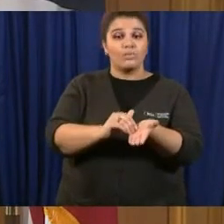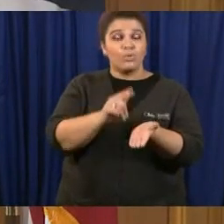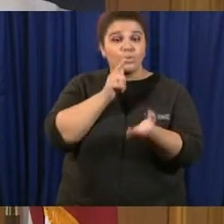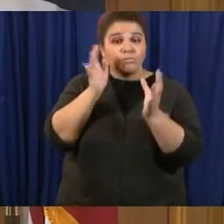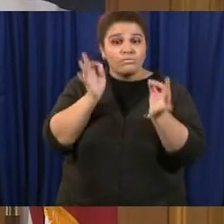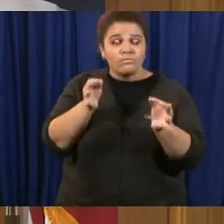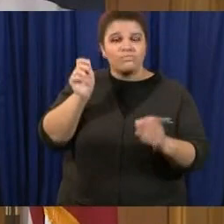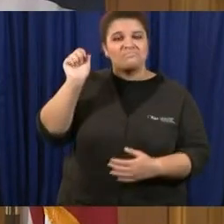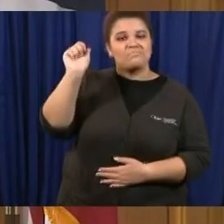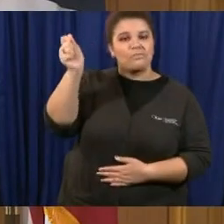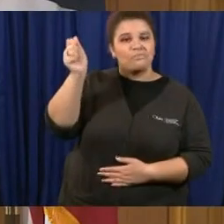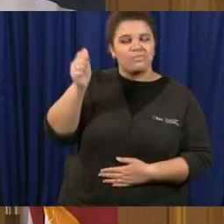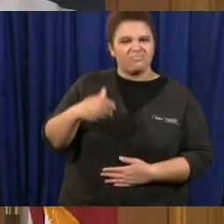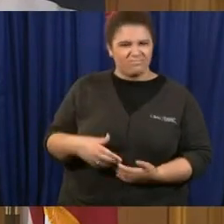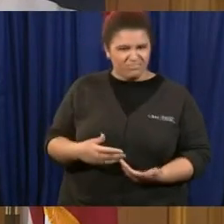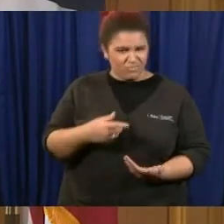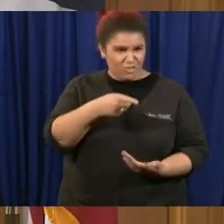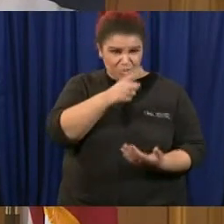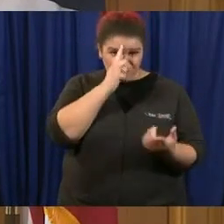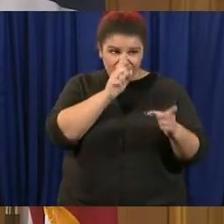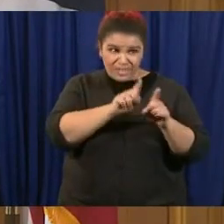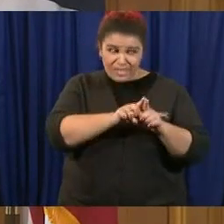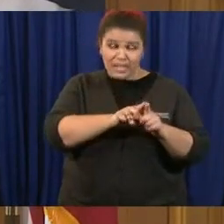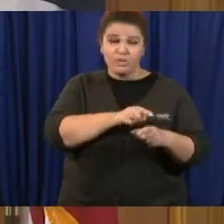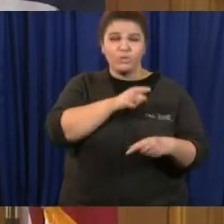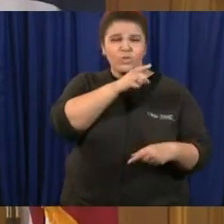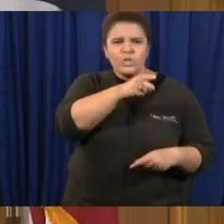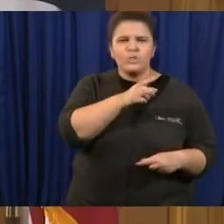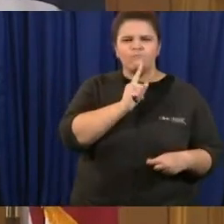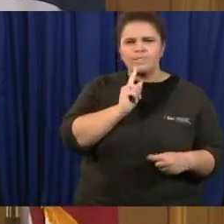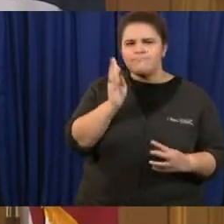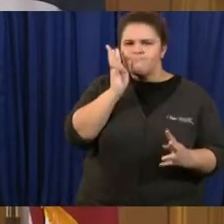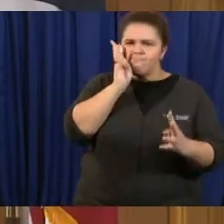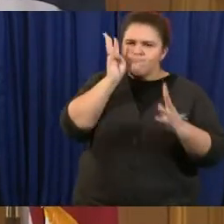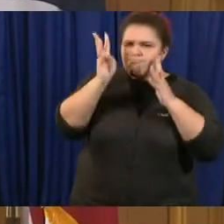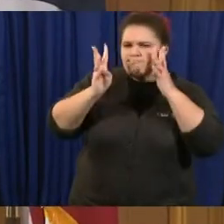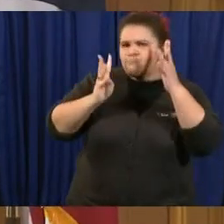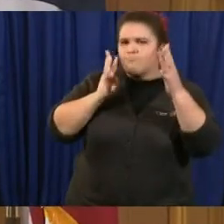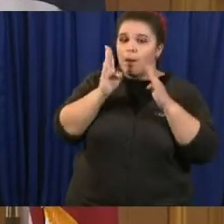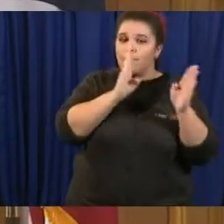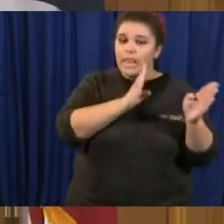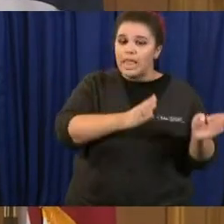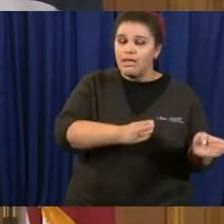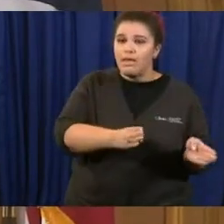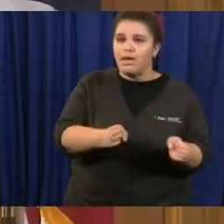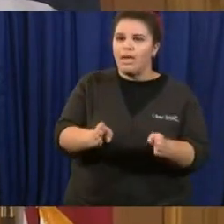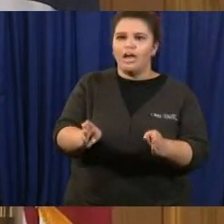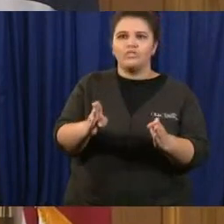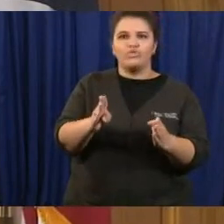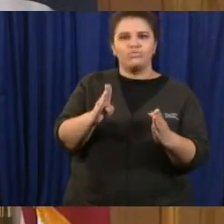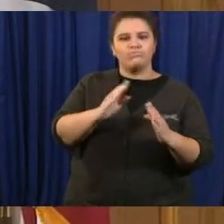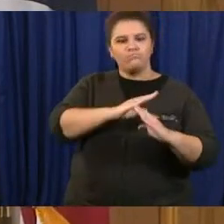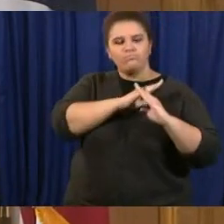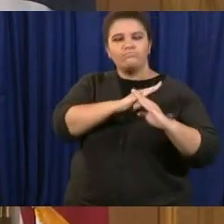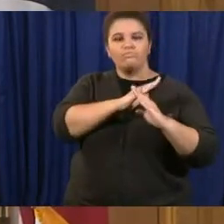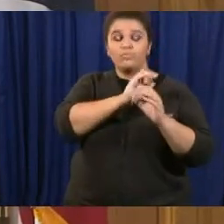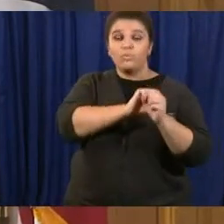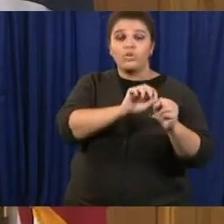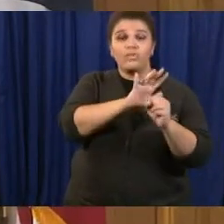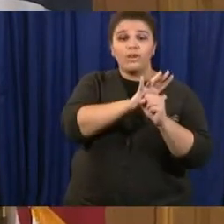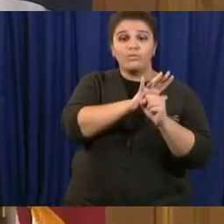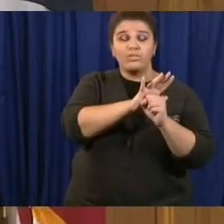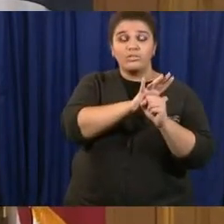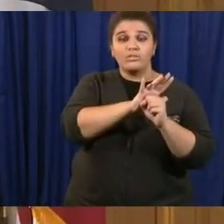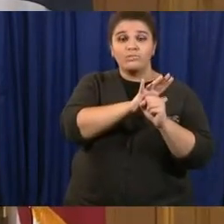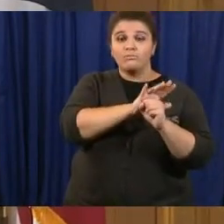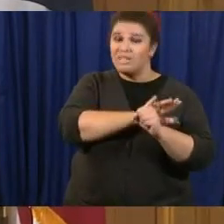a sophisticated plan and to address coronavirus, but at the end of the day, it's really up to the president, not you, to decide when to reopen